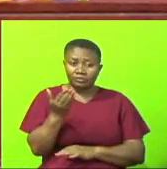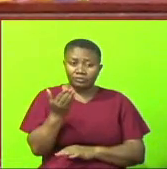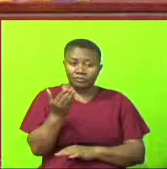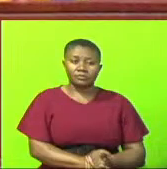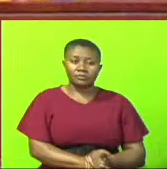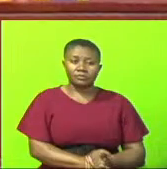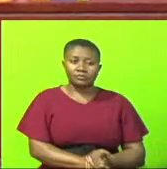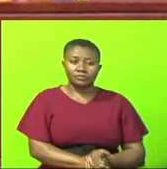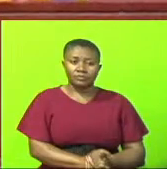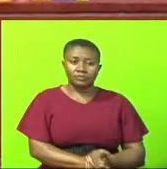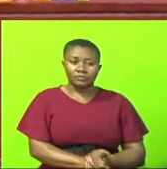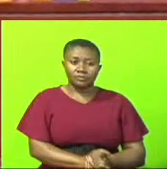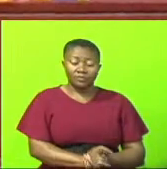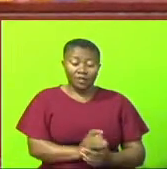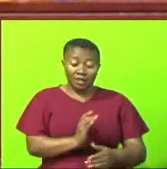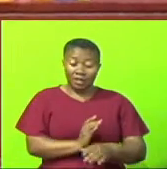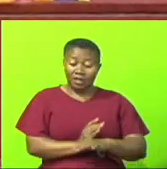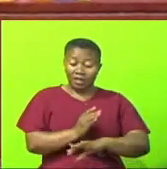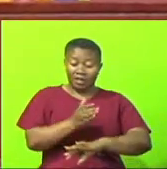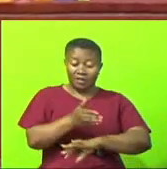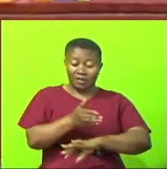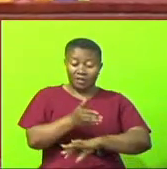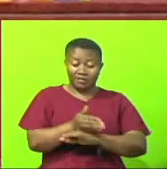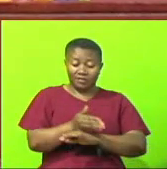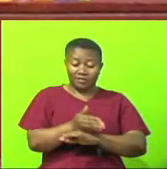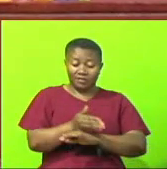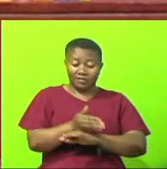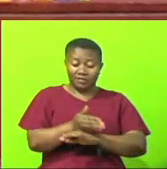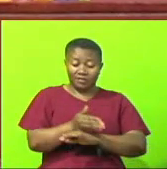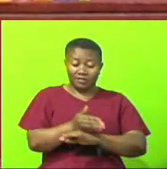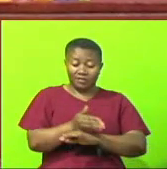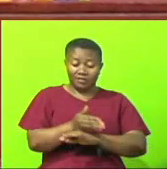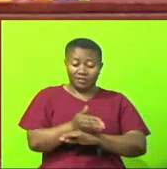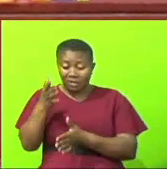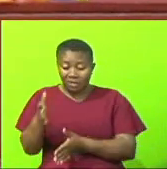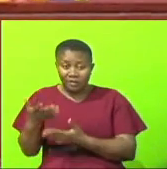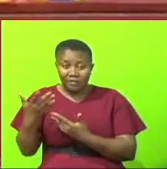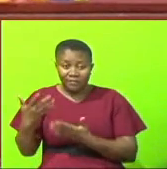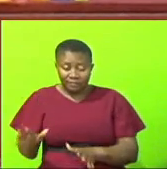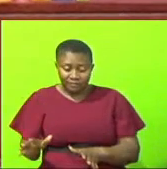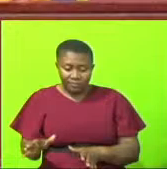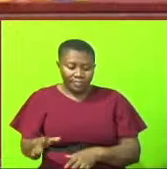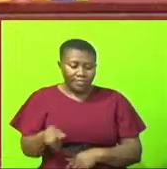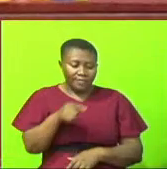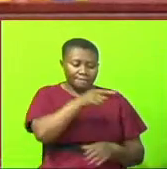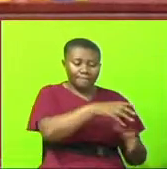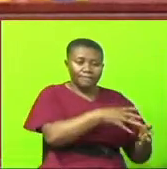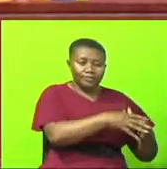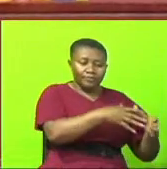And so after him, the majority leader had the opportunity to comment on it.